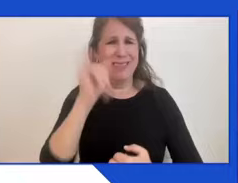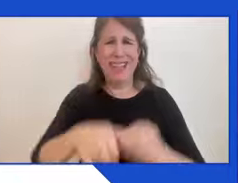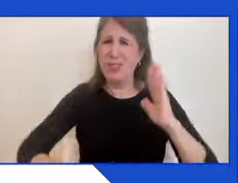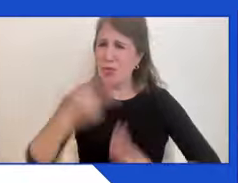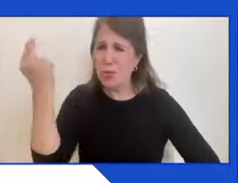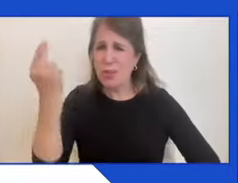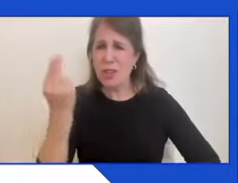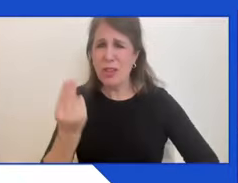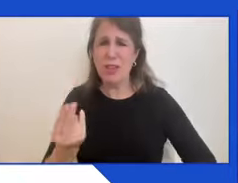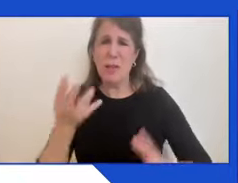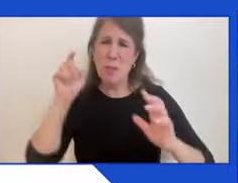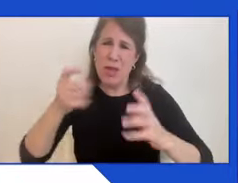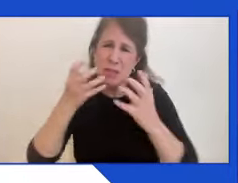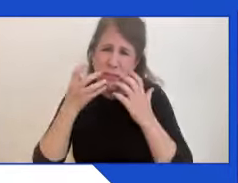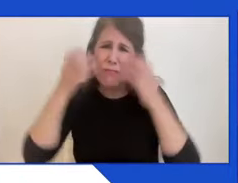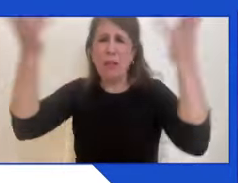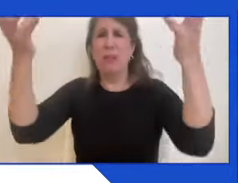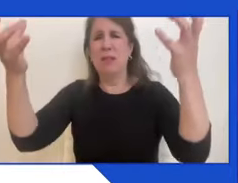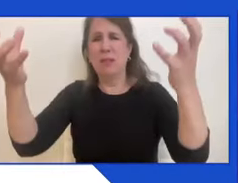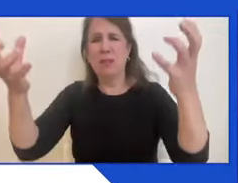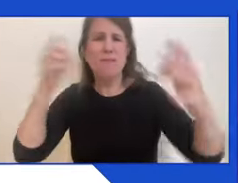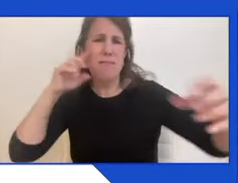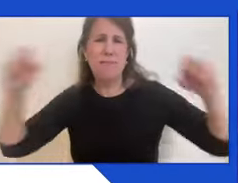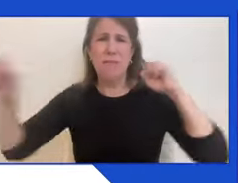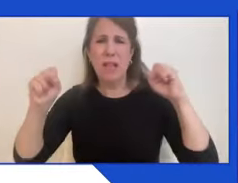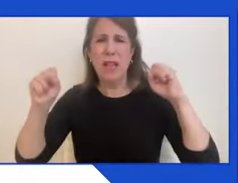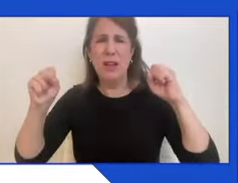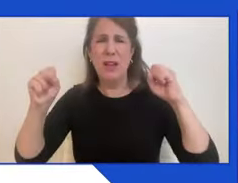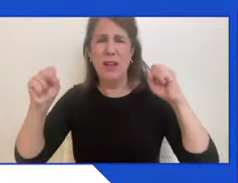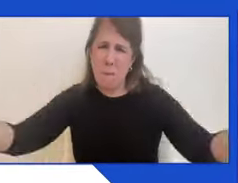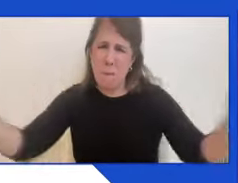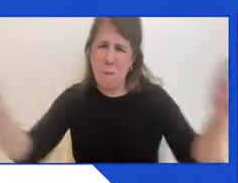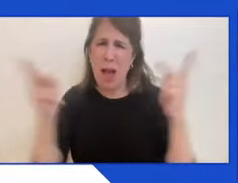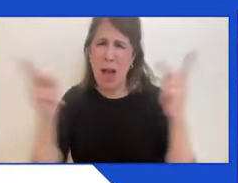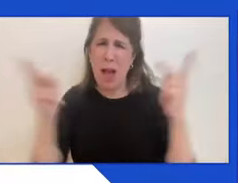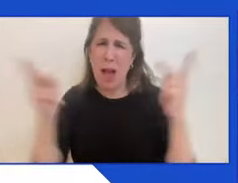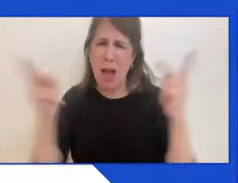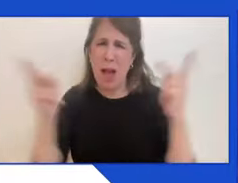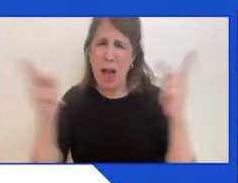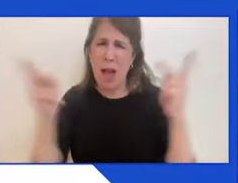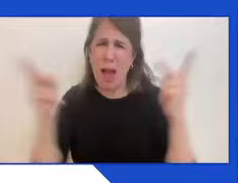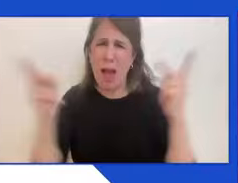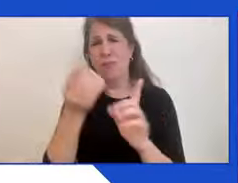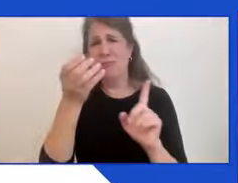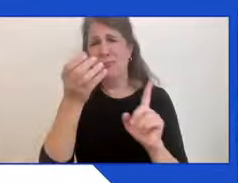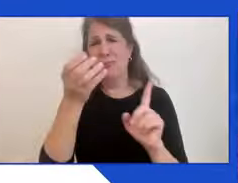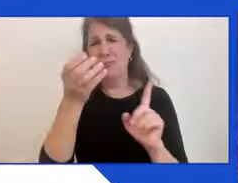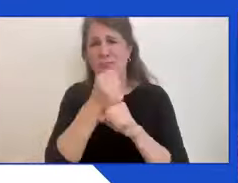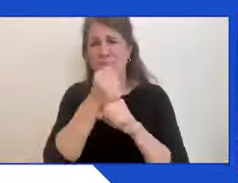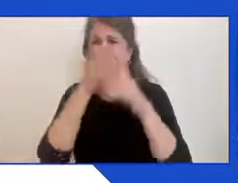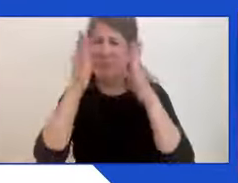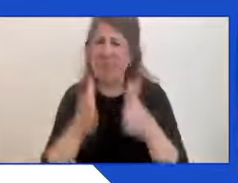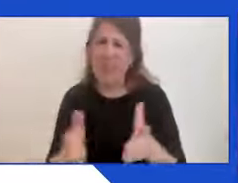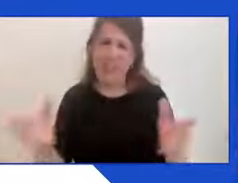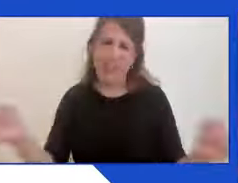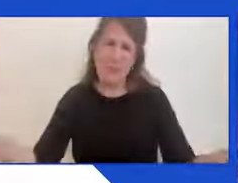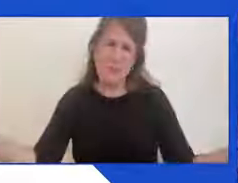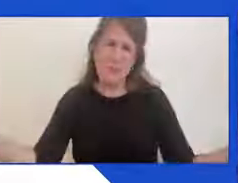Raise our voices loud to bring all the hostages back home.